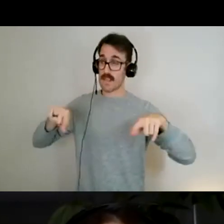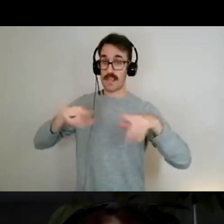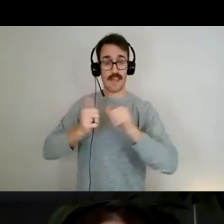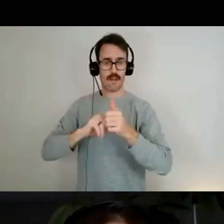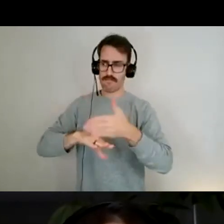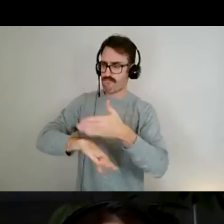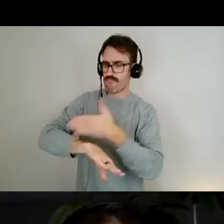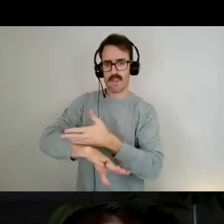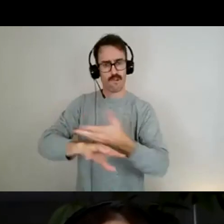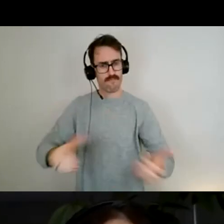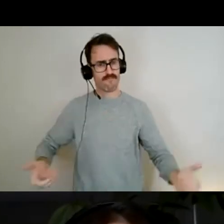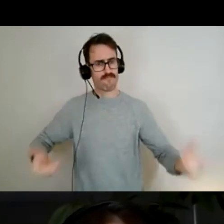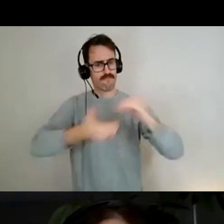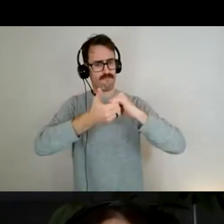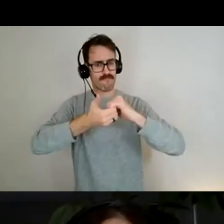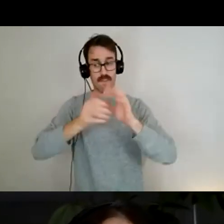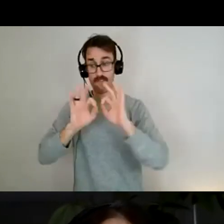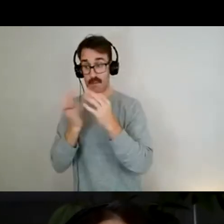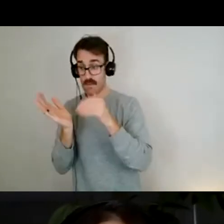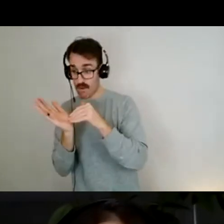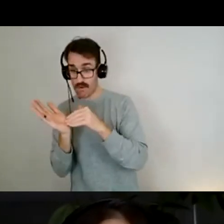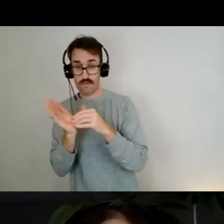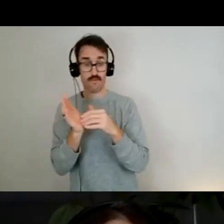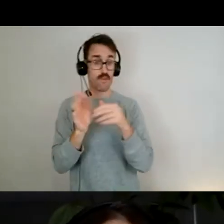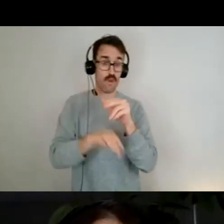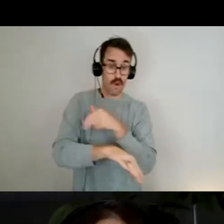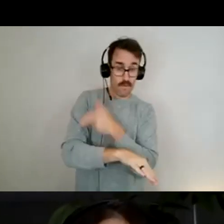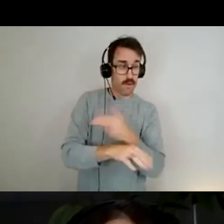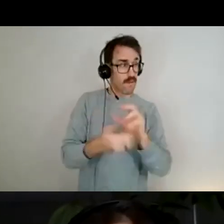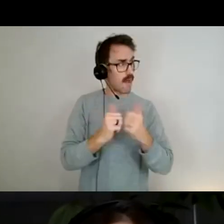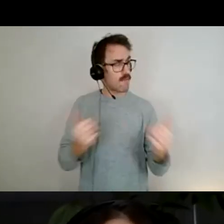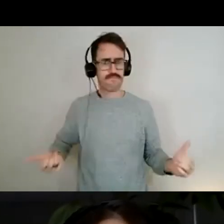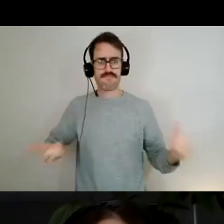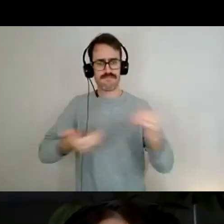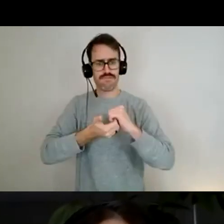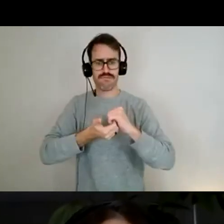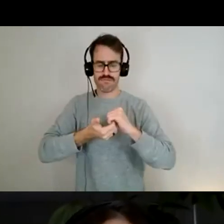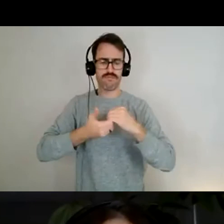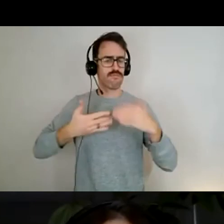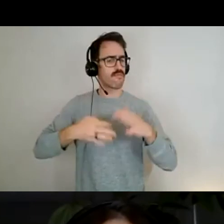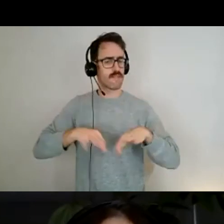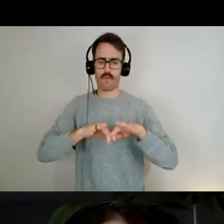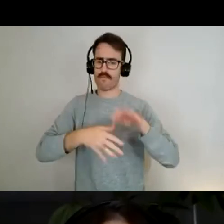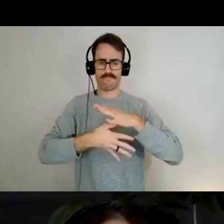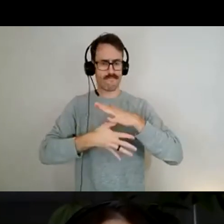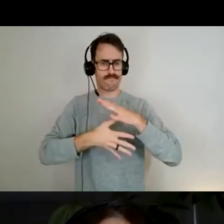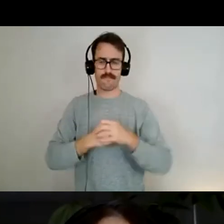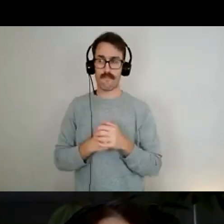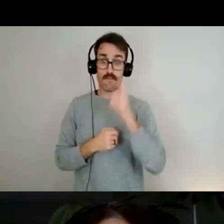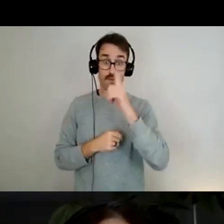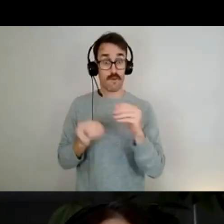better work together with family doctors and with hospitals. More collaboration, definitely more